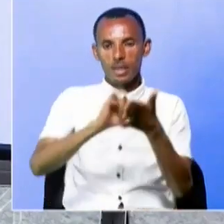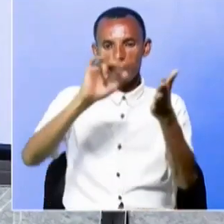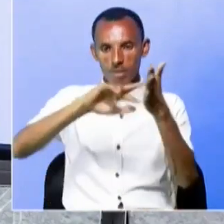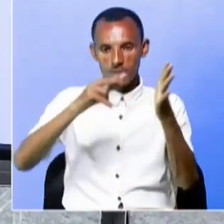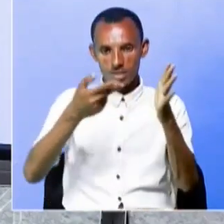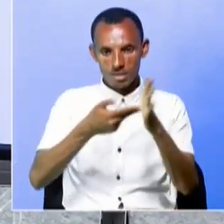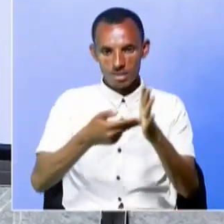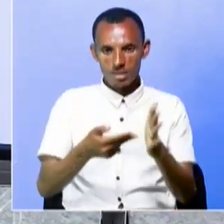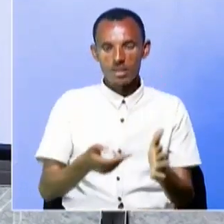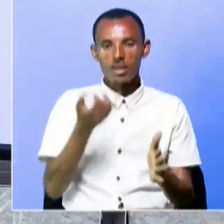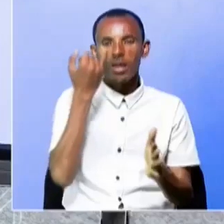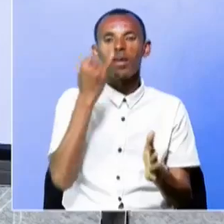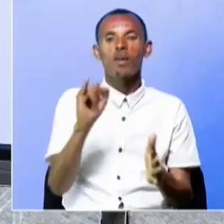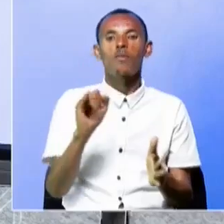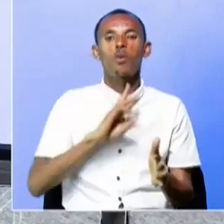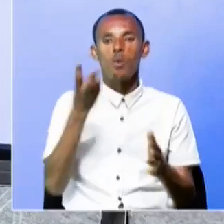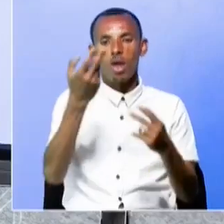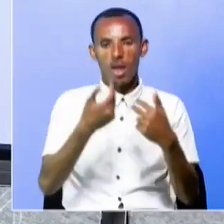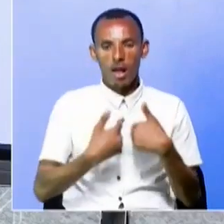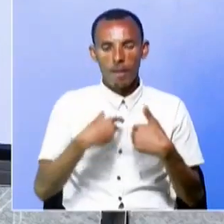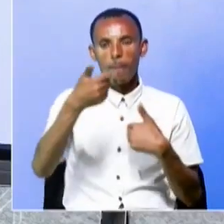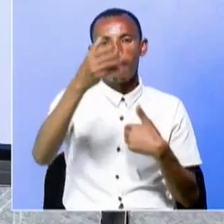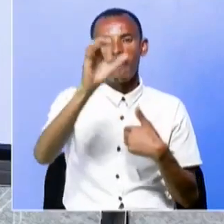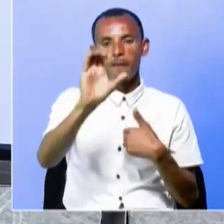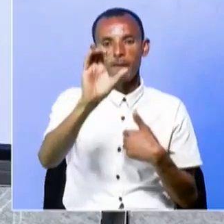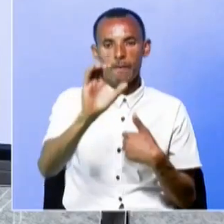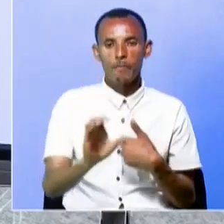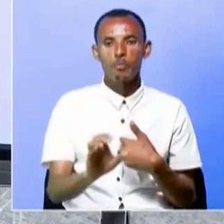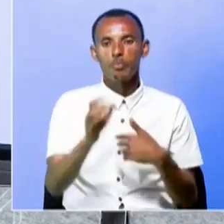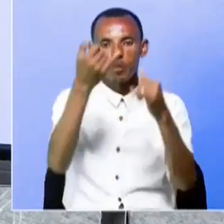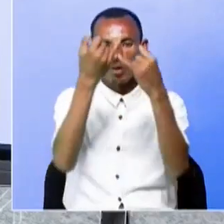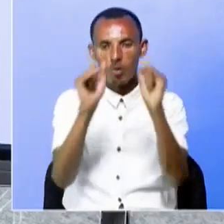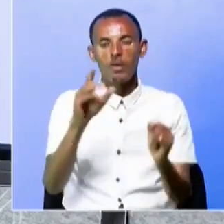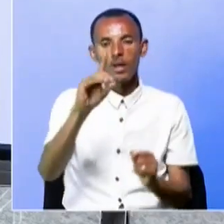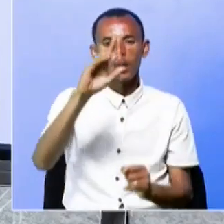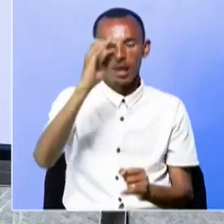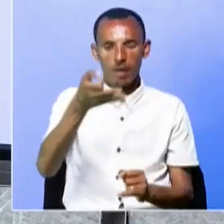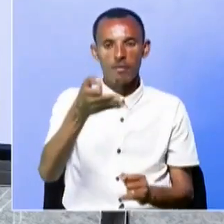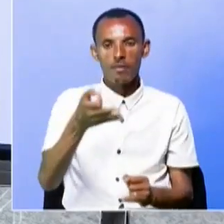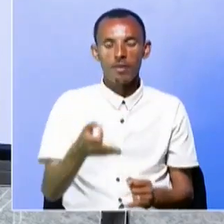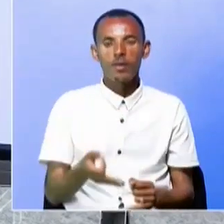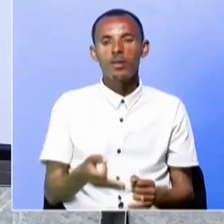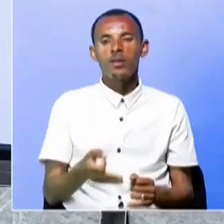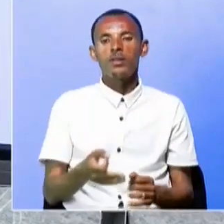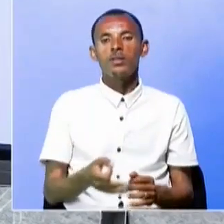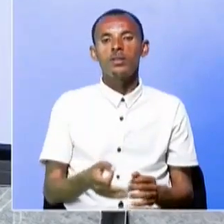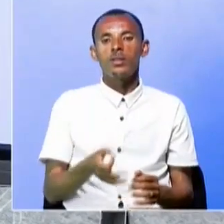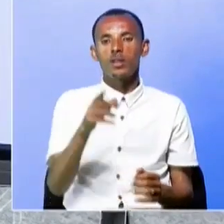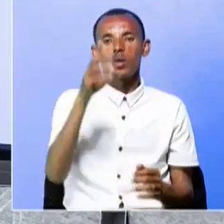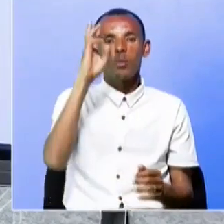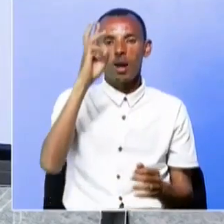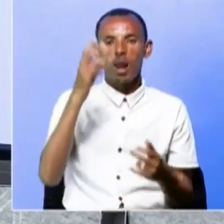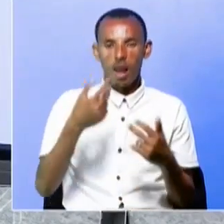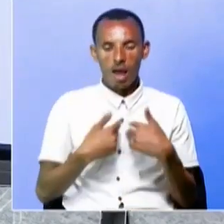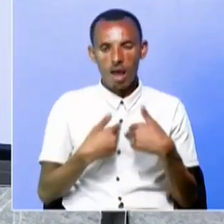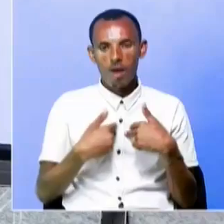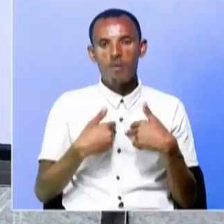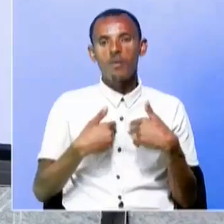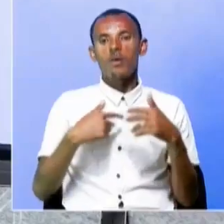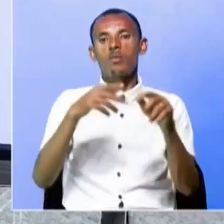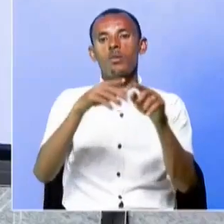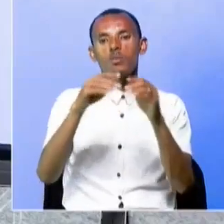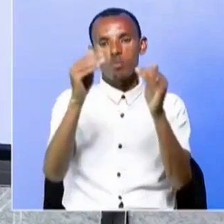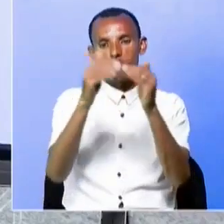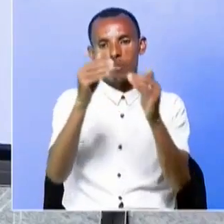means if we have AC over DF, okay, you will have a certain proportionality